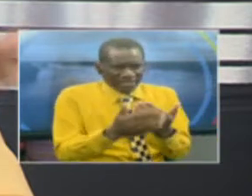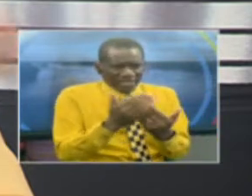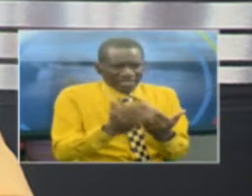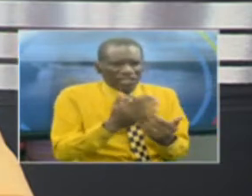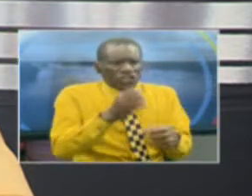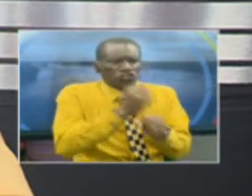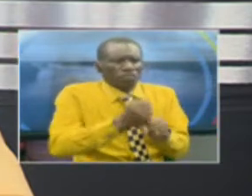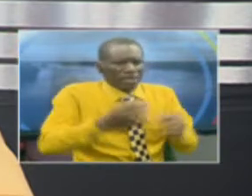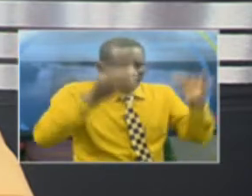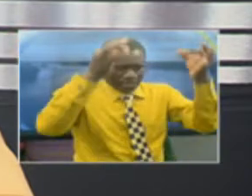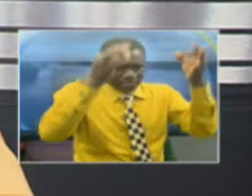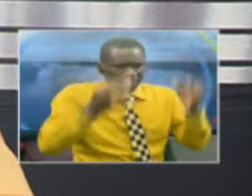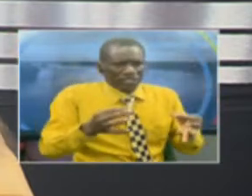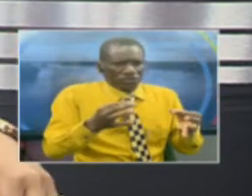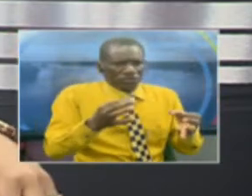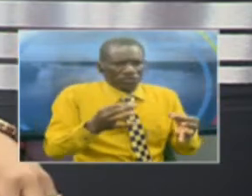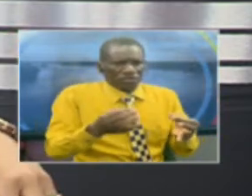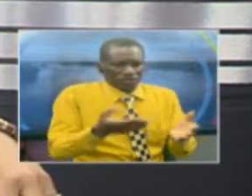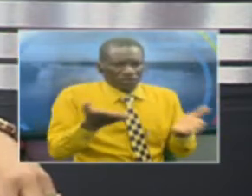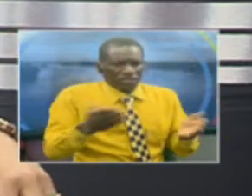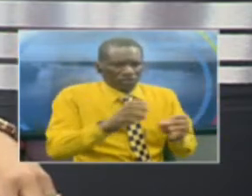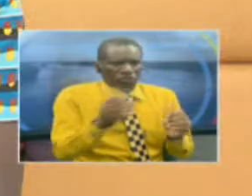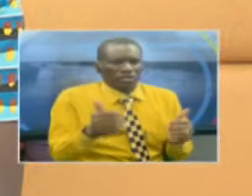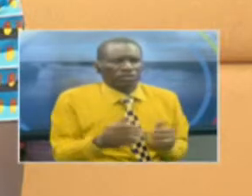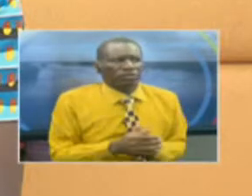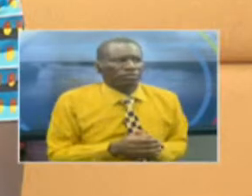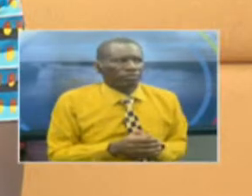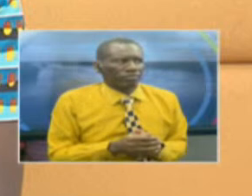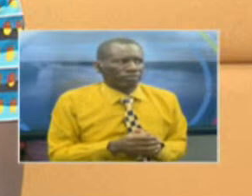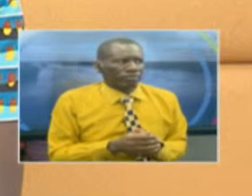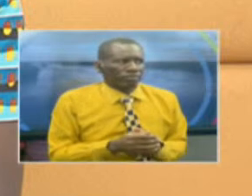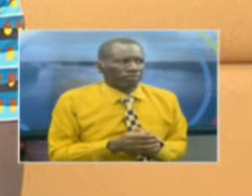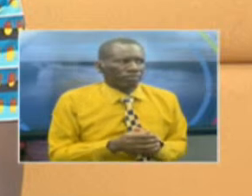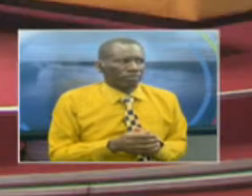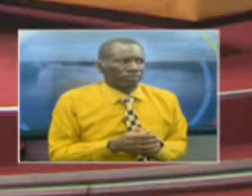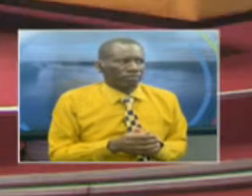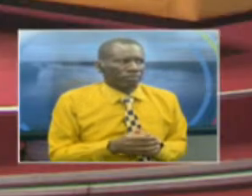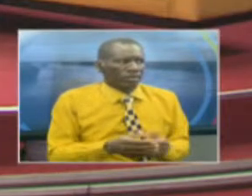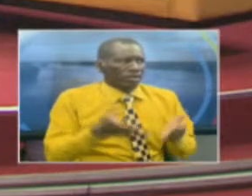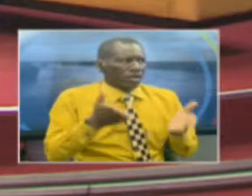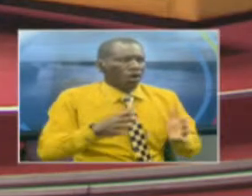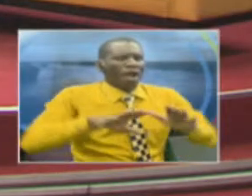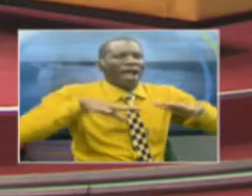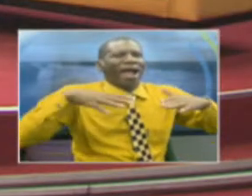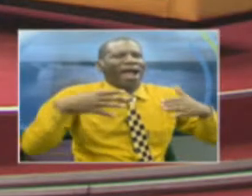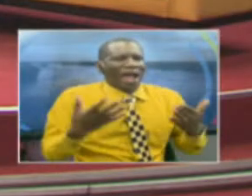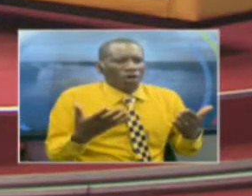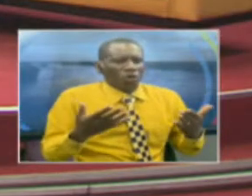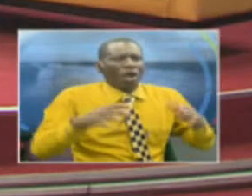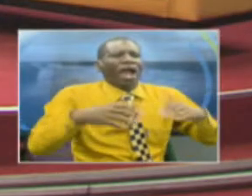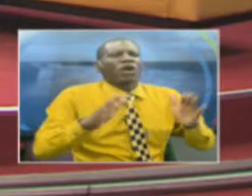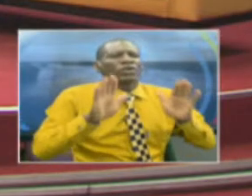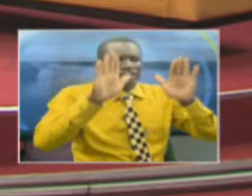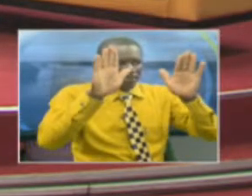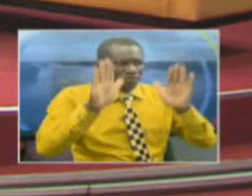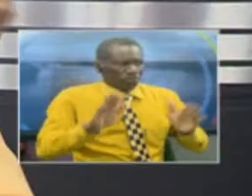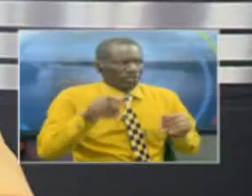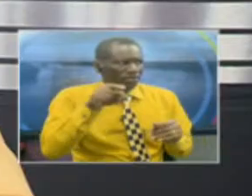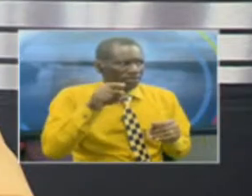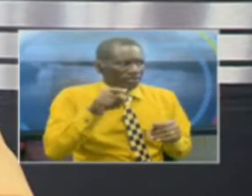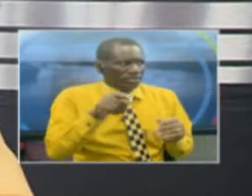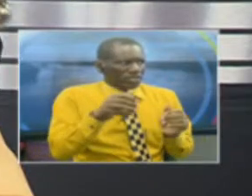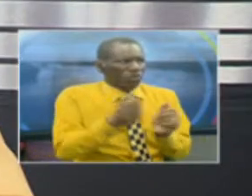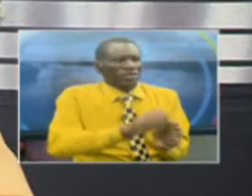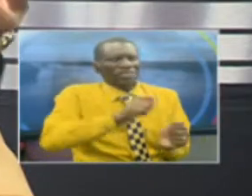a decision with these things in mind. Sorry, I didn't hear that. Why it is important to make decisions with the